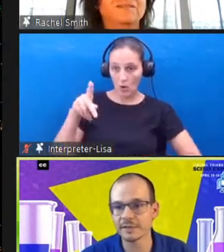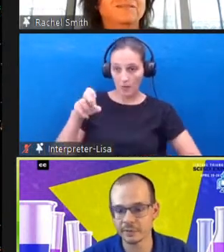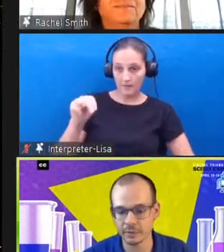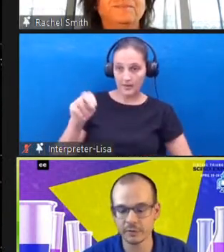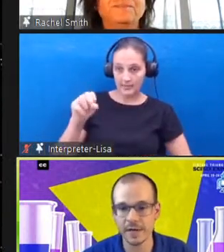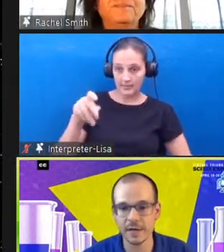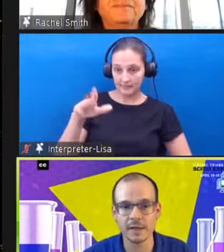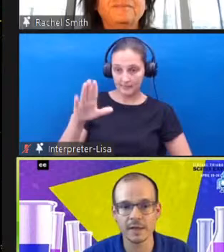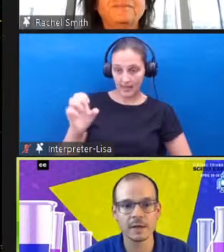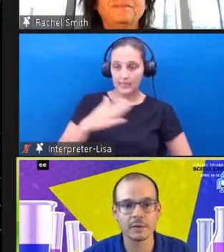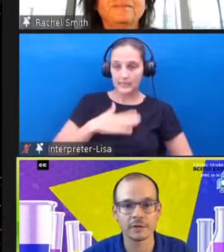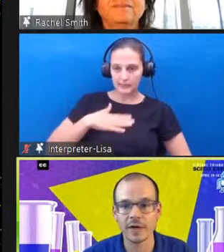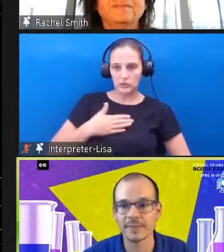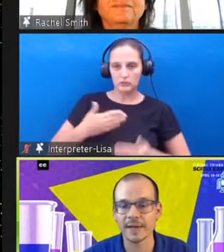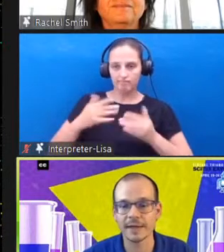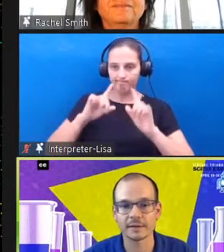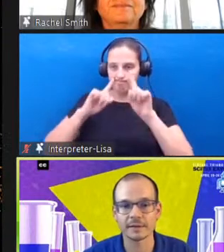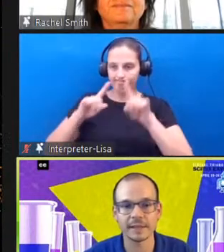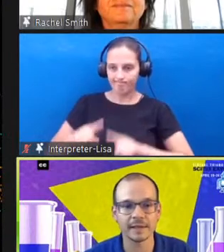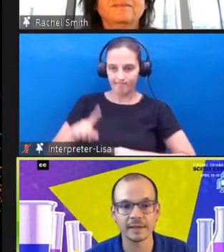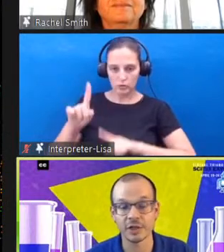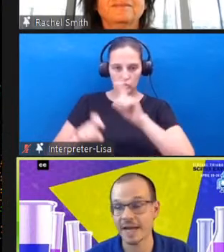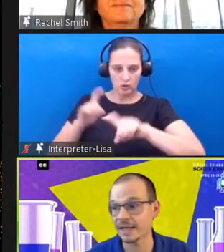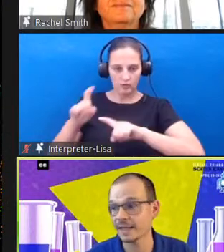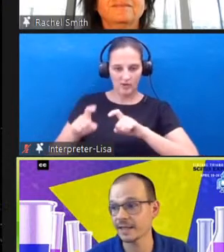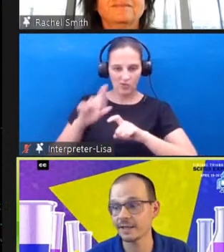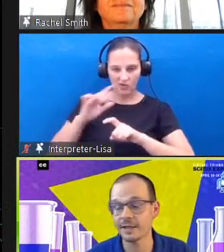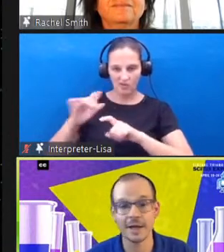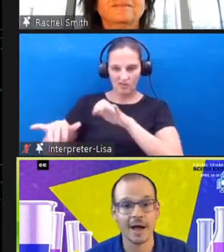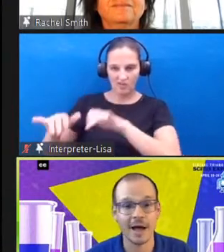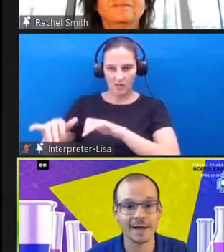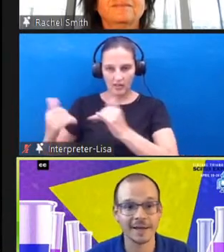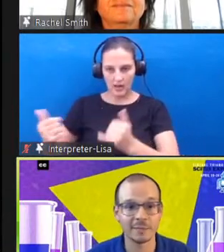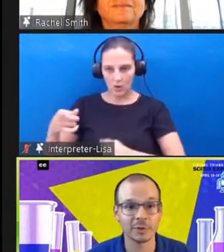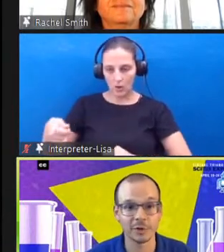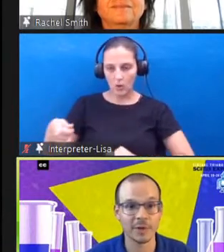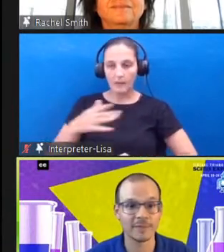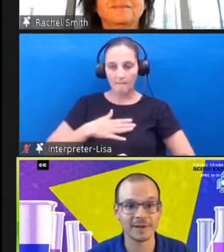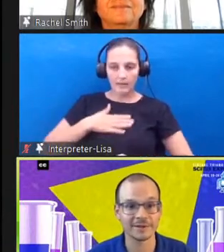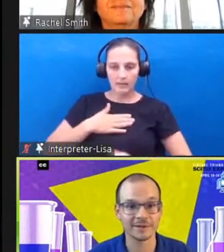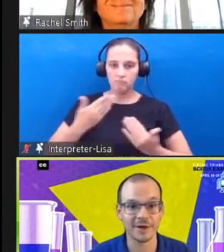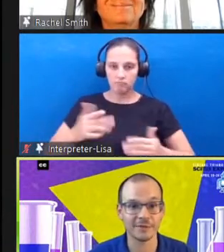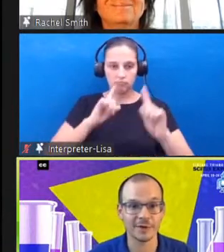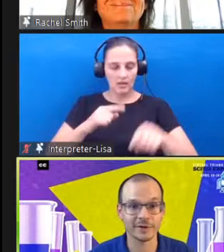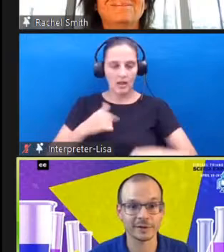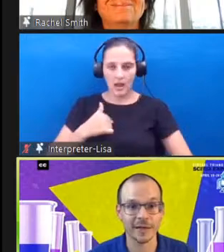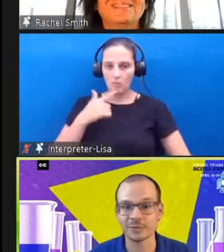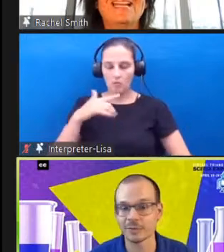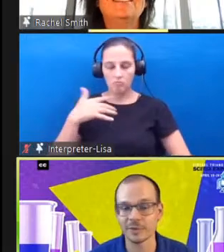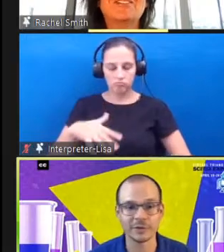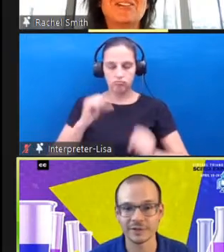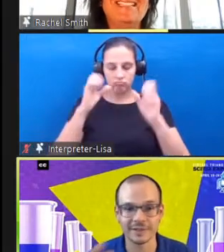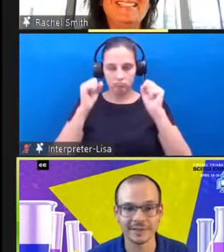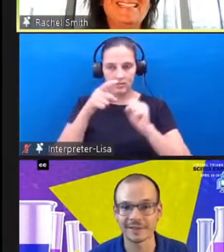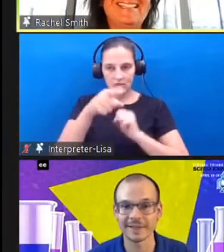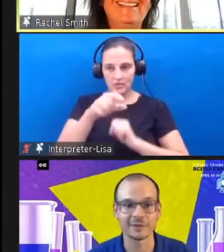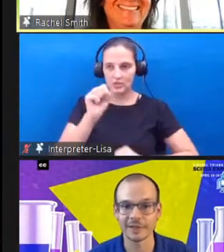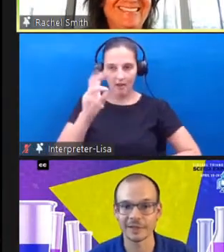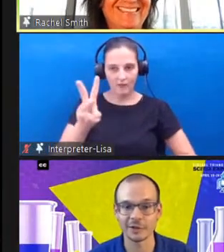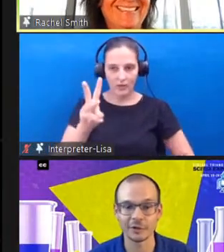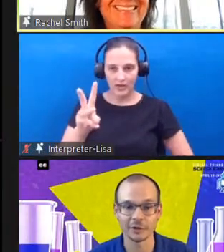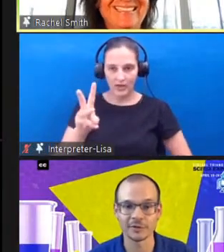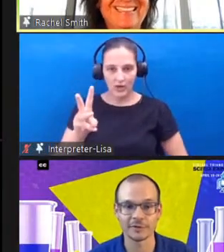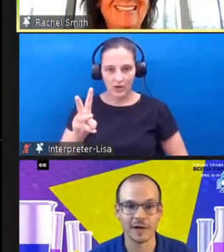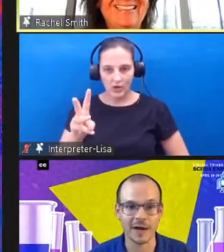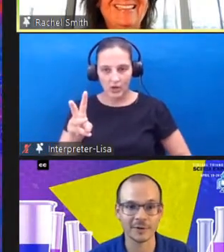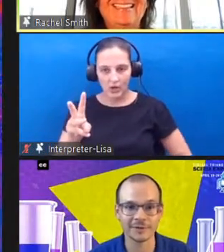complete the survey. We're going to drop that link in the chat again. I am blown away by this software. I'm somebody that look at